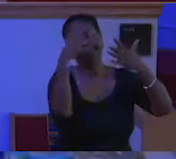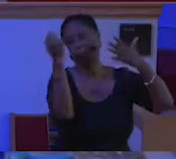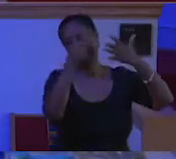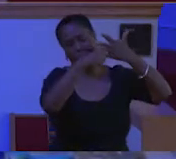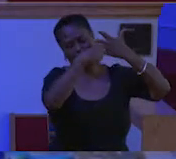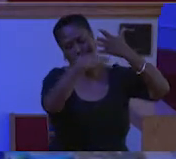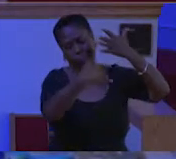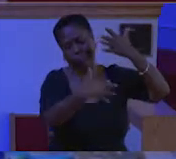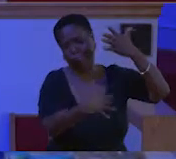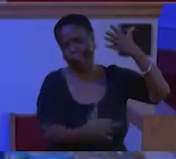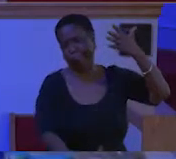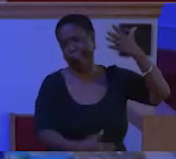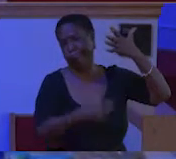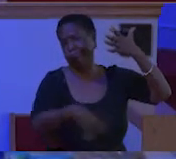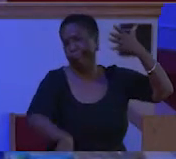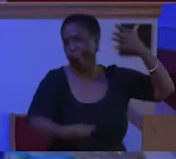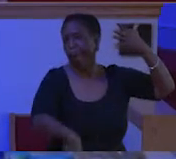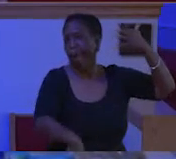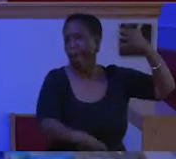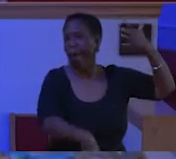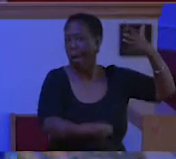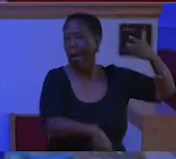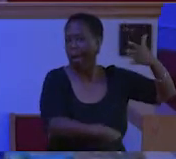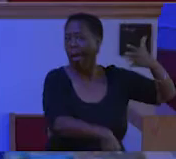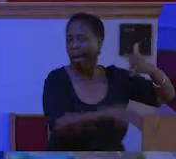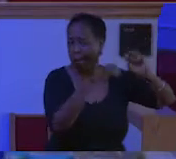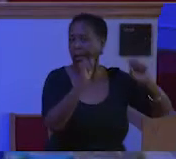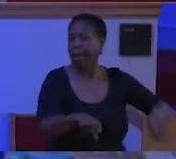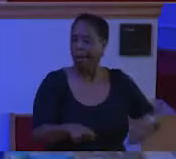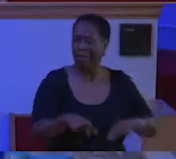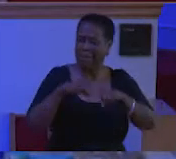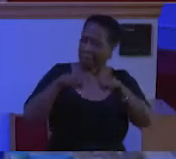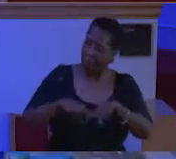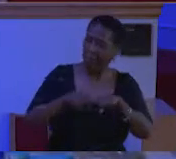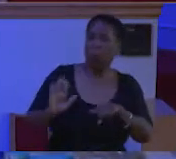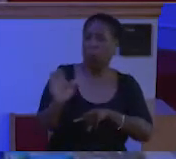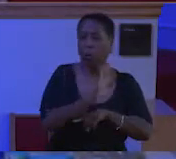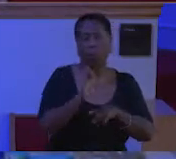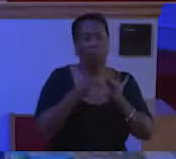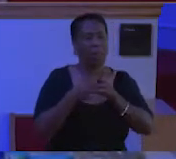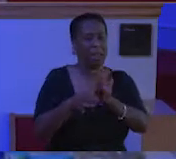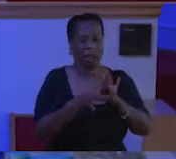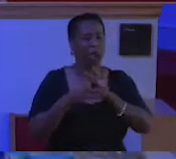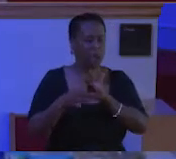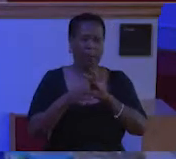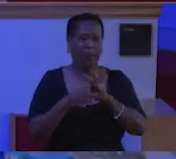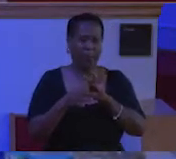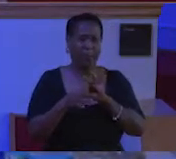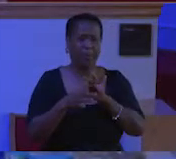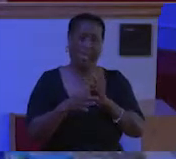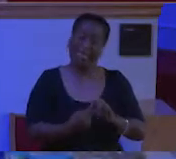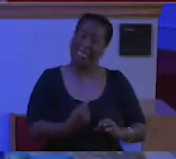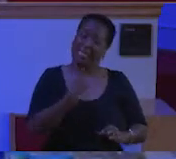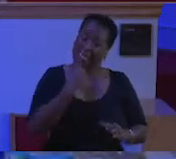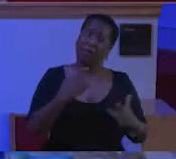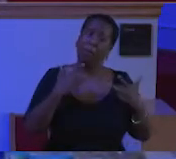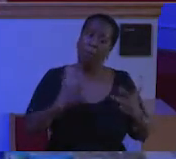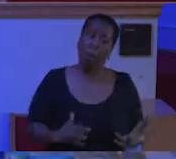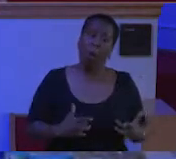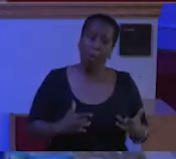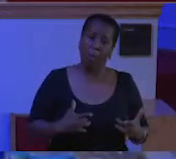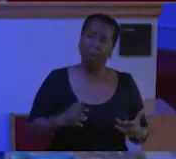and on ad infinitum. Depending on the nature of the relationship, disappointments